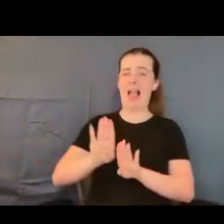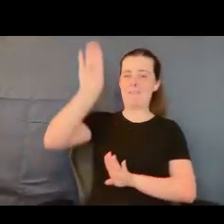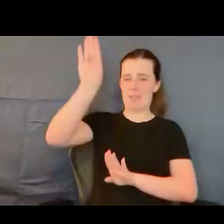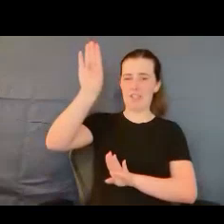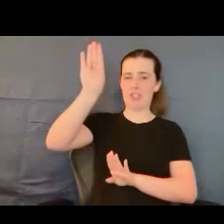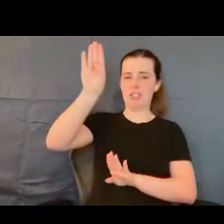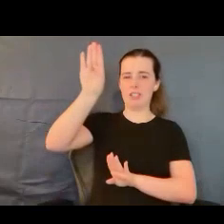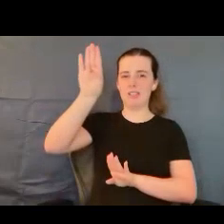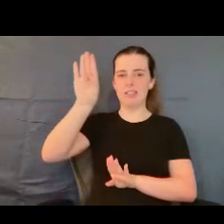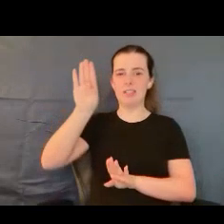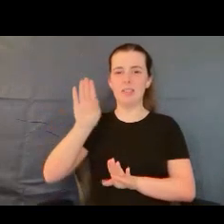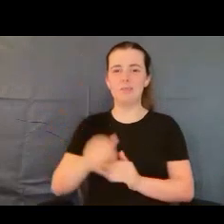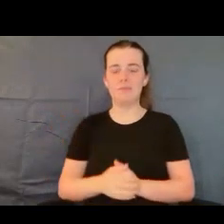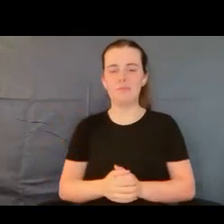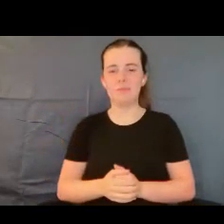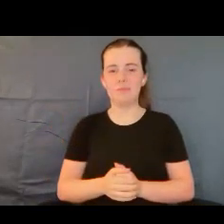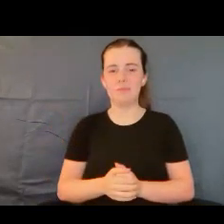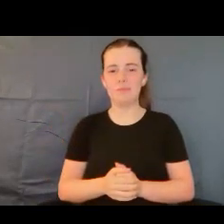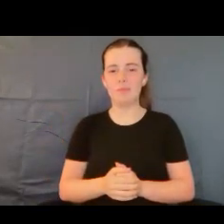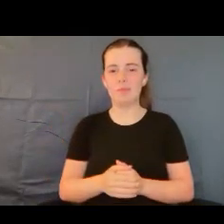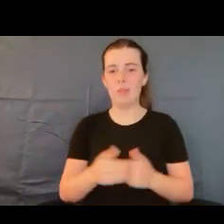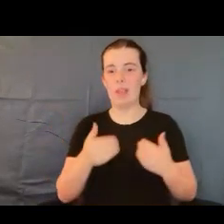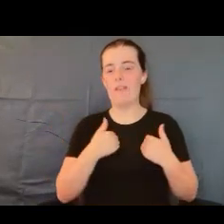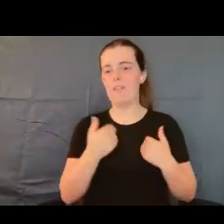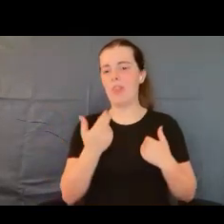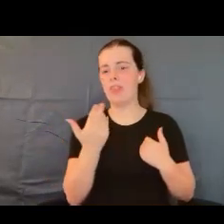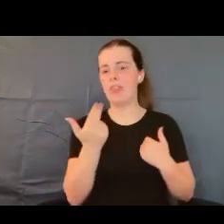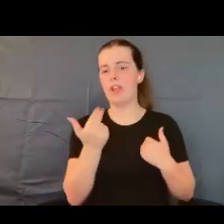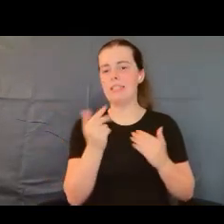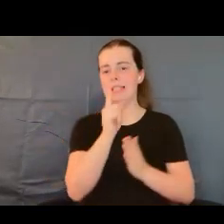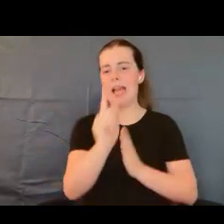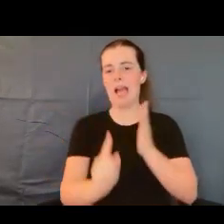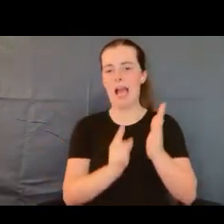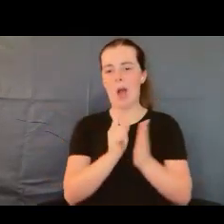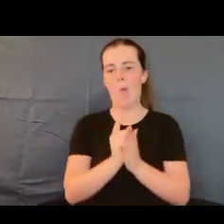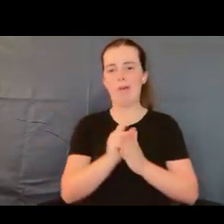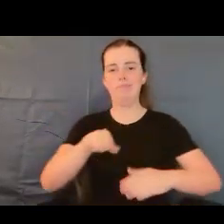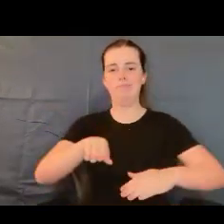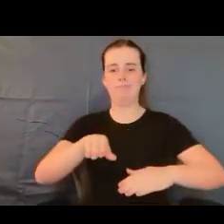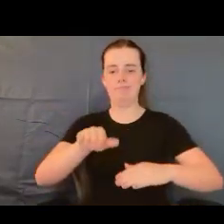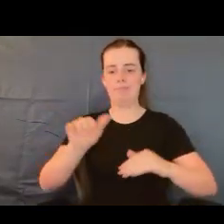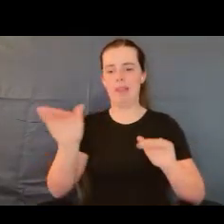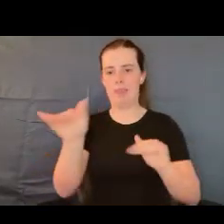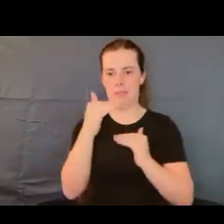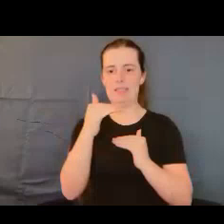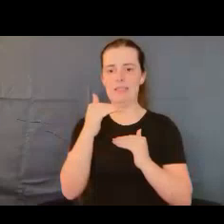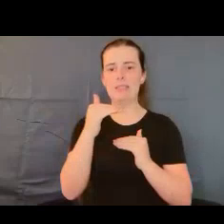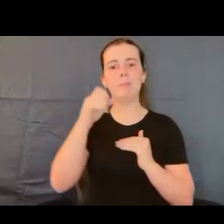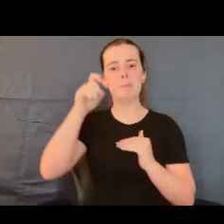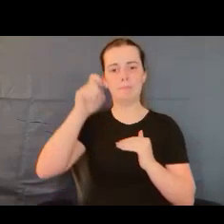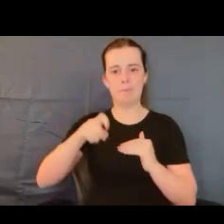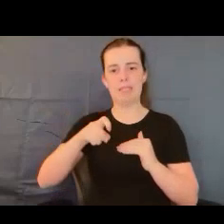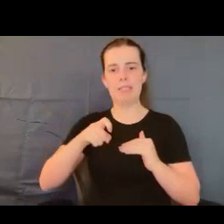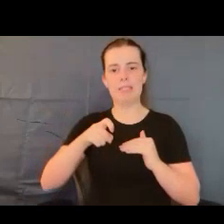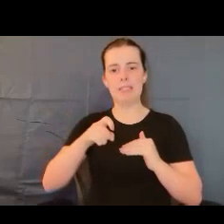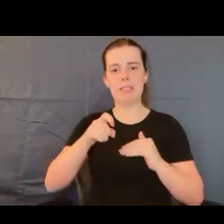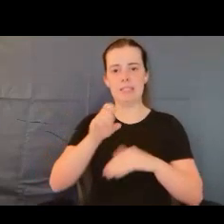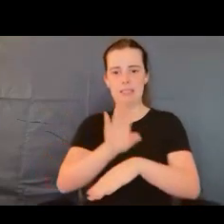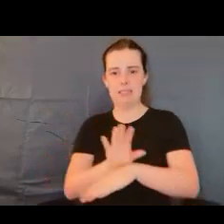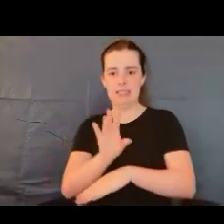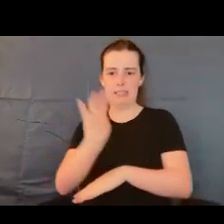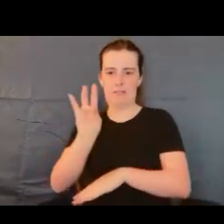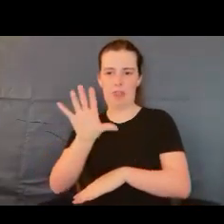11,000 feet. And there's a 13-hour total cutoff. It starts at 6:30 a.m. and you have to finish by 7:30 p.m. And there's a few hard